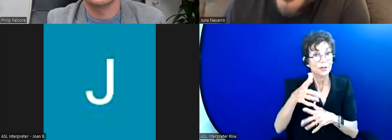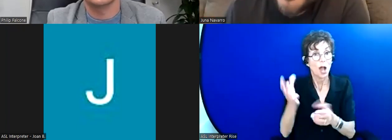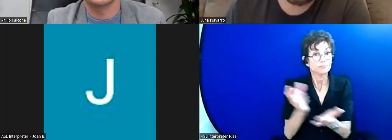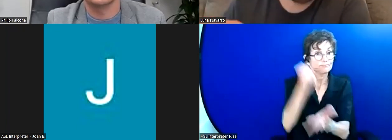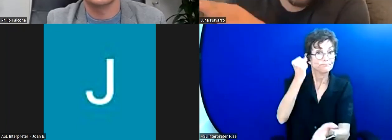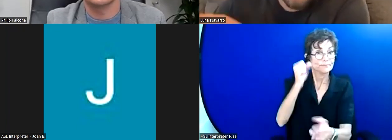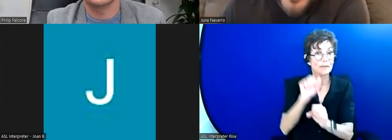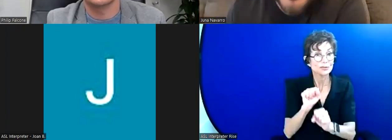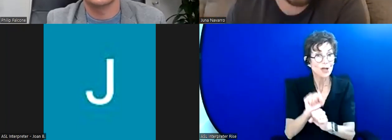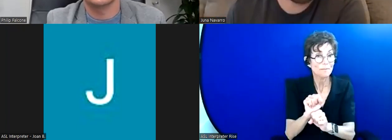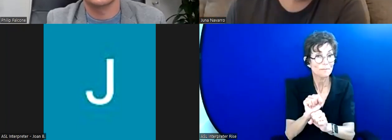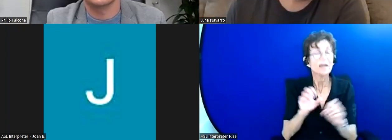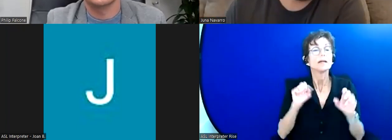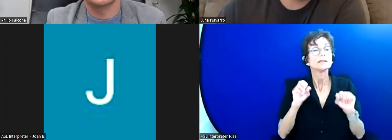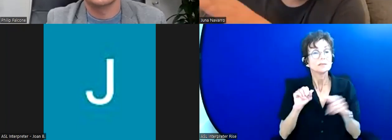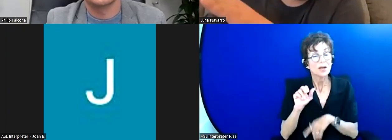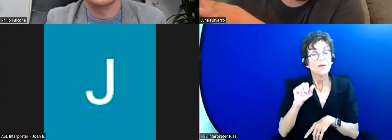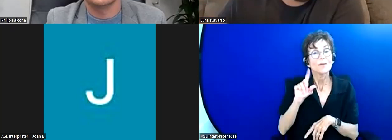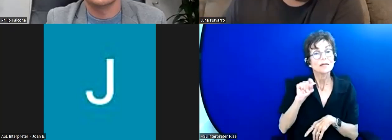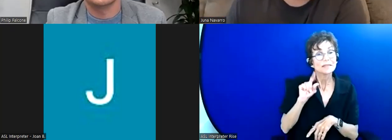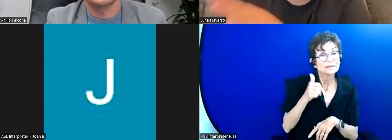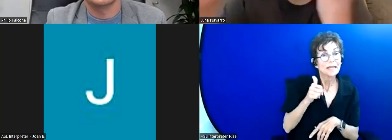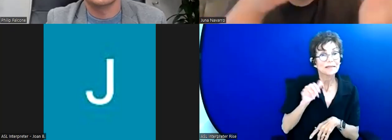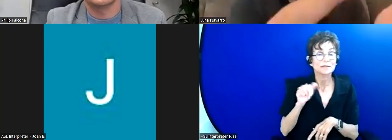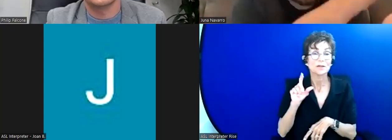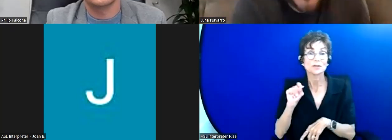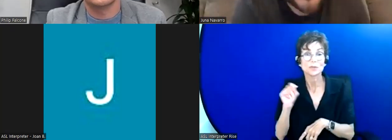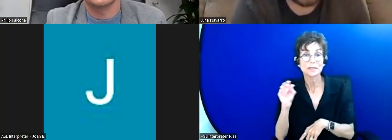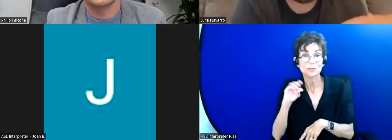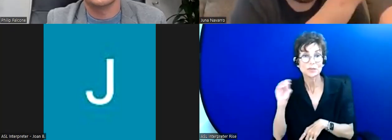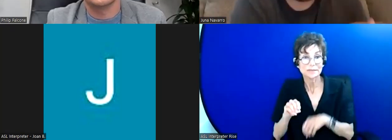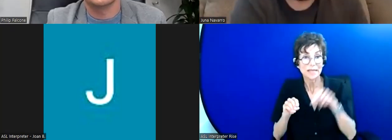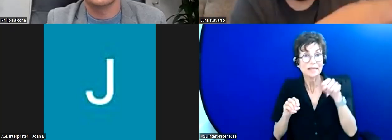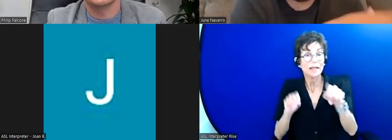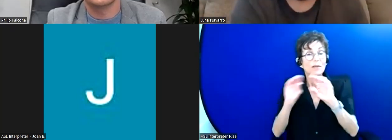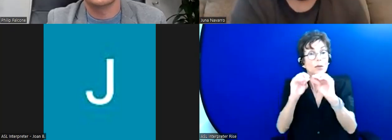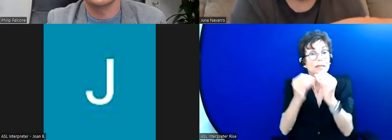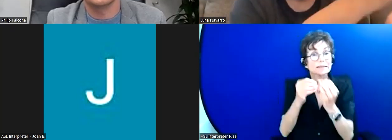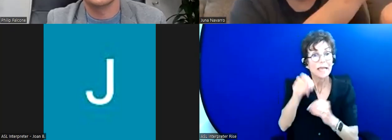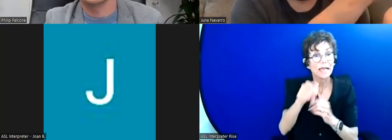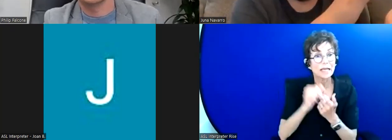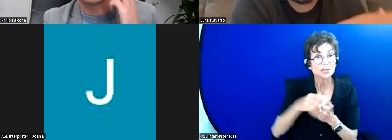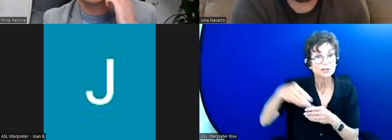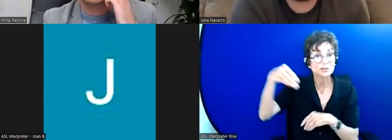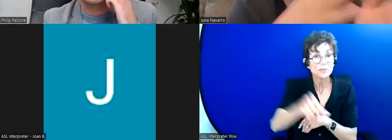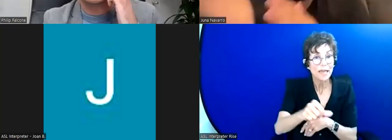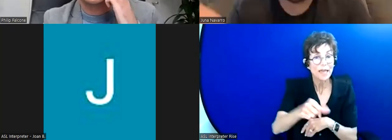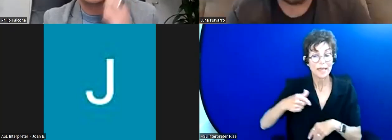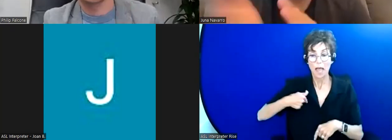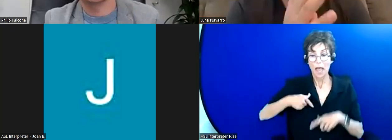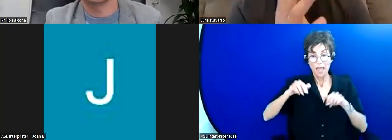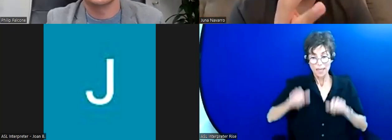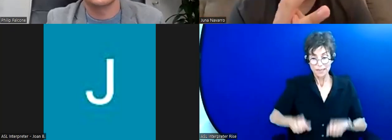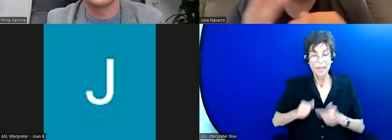the organization to bet their 10% of monies, so that way you can bet your time and energy to create the best project for